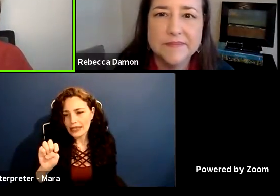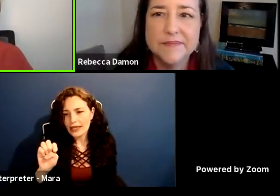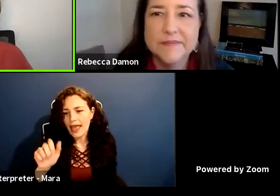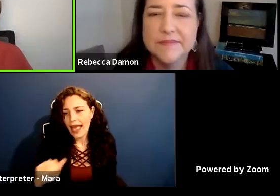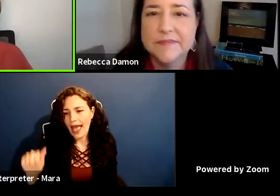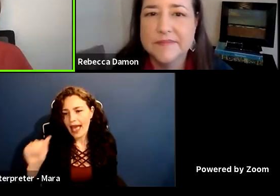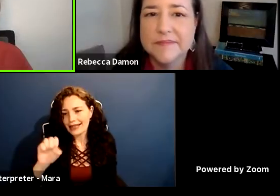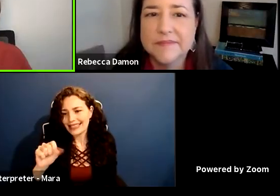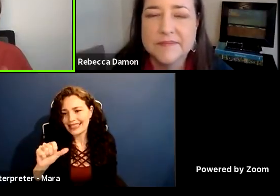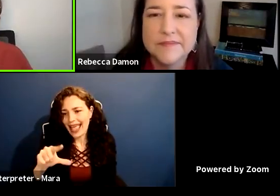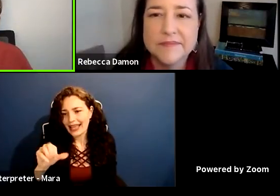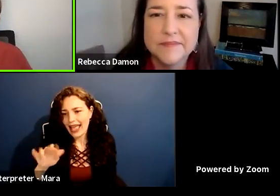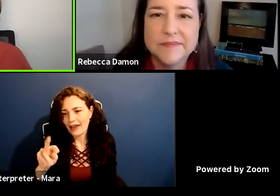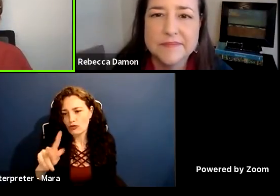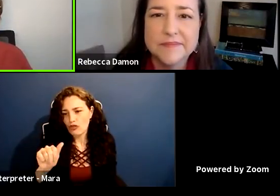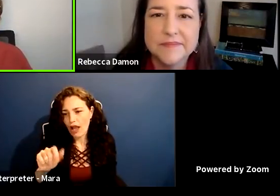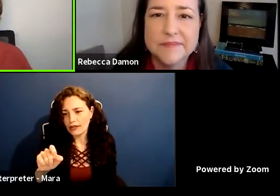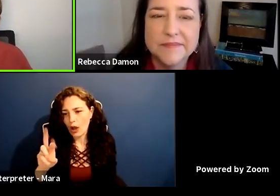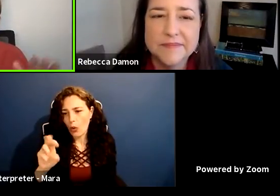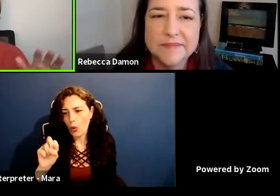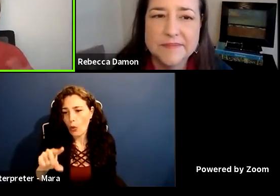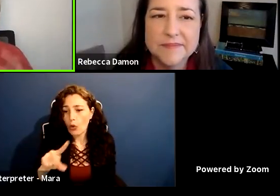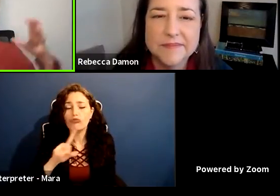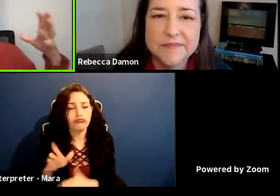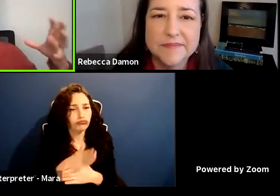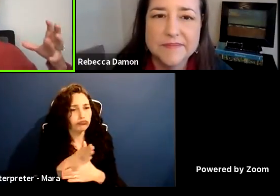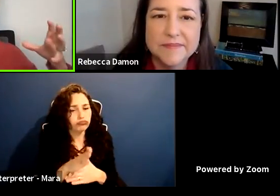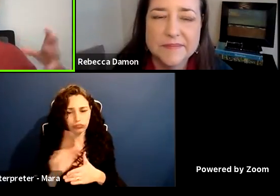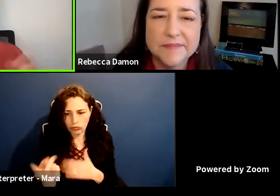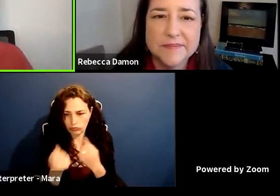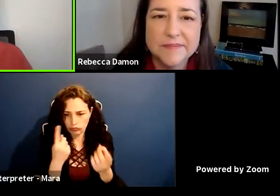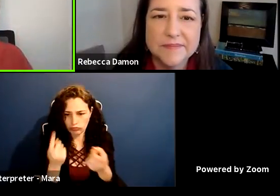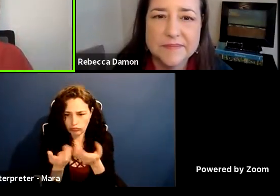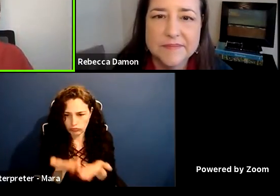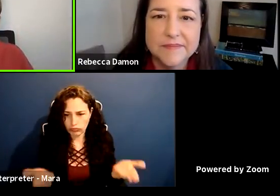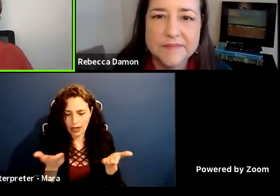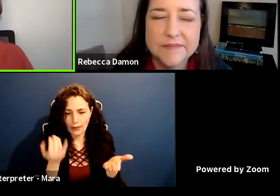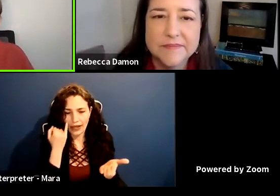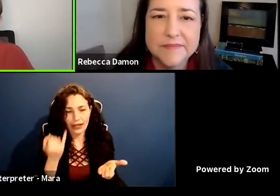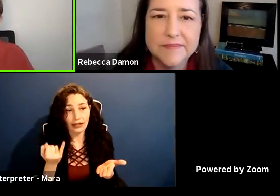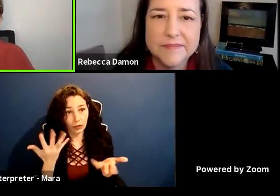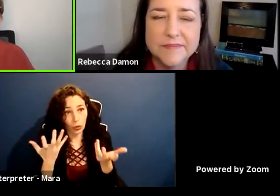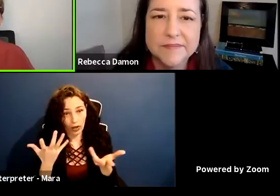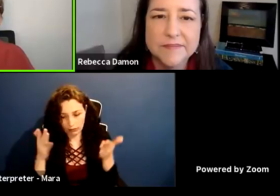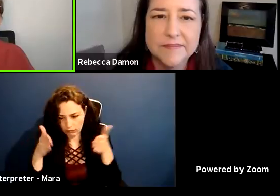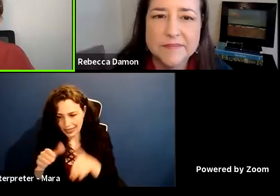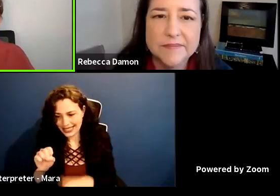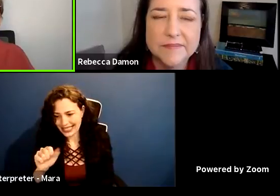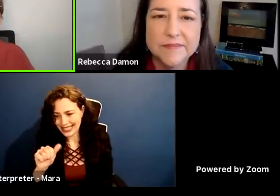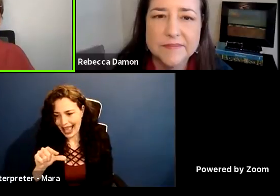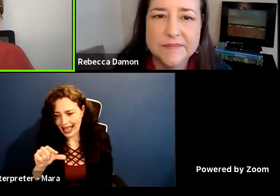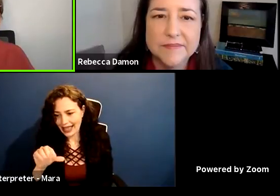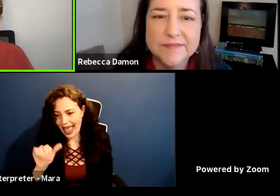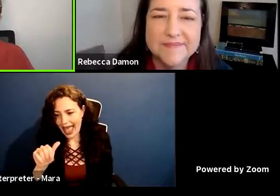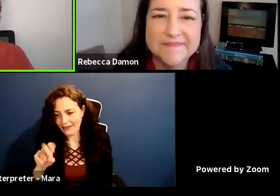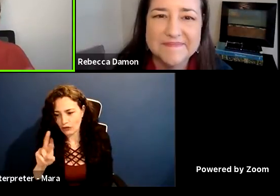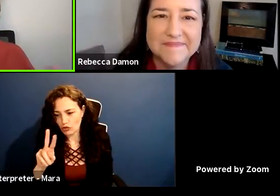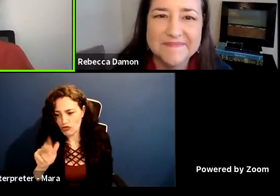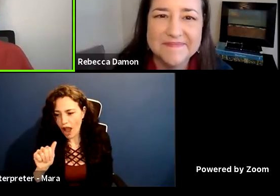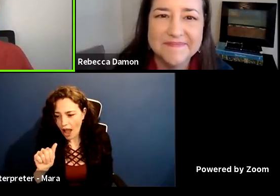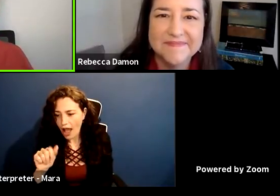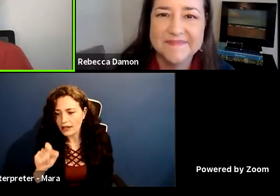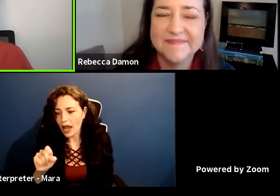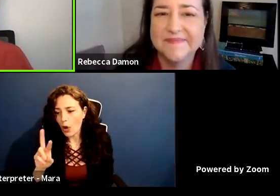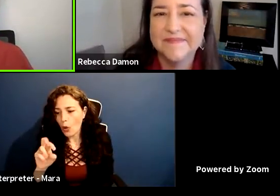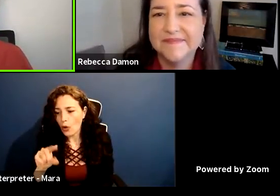ptoe@sagaftra.org. You can share those questions here, but if in terms of the work, you can go to SAG-AFTRA.org. And I just want to